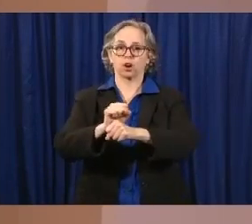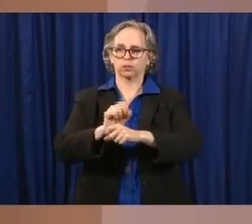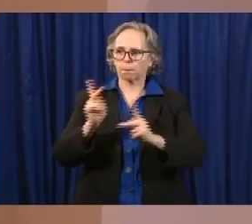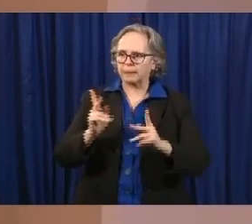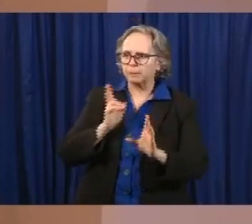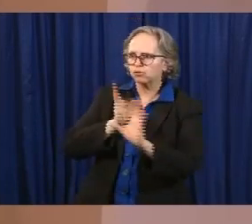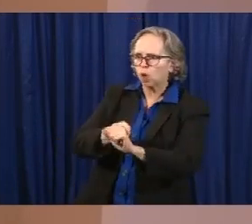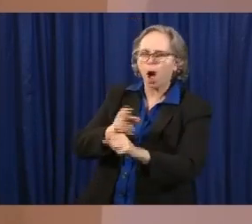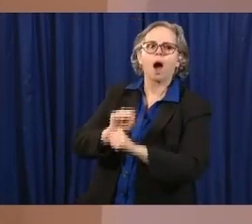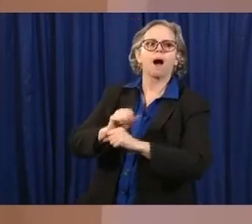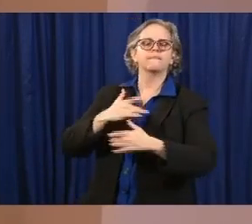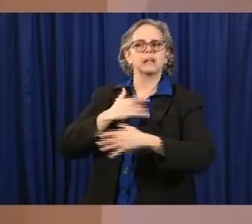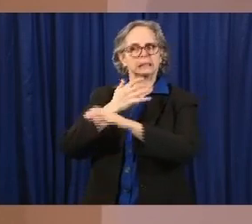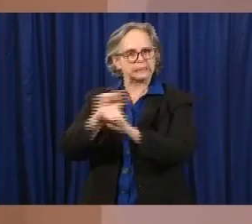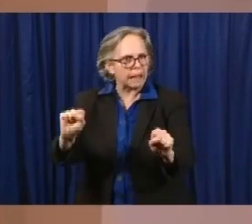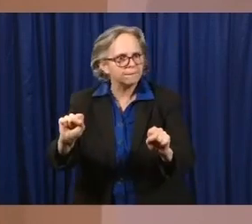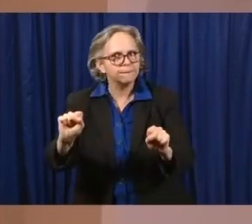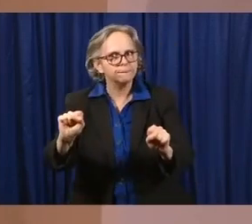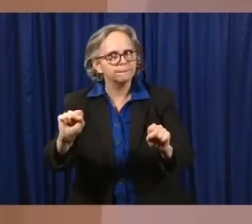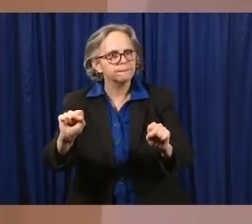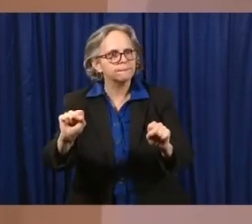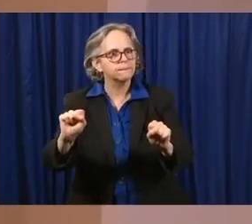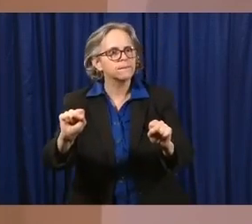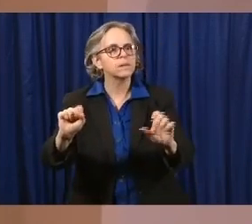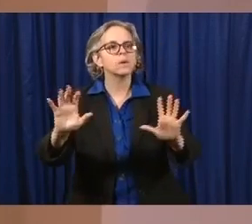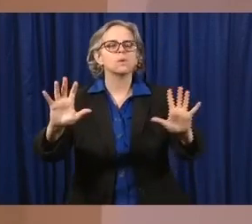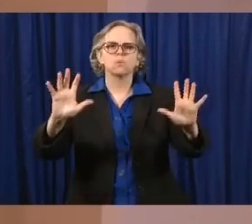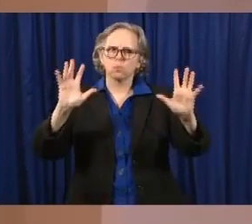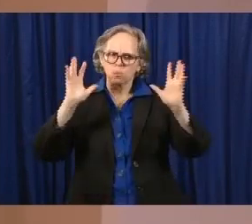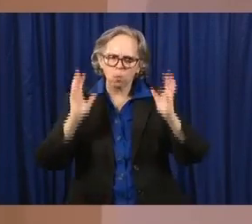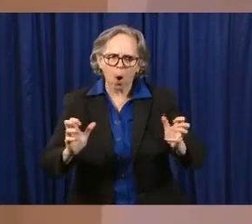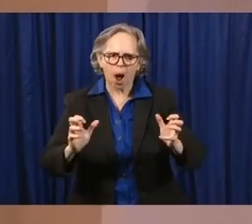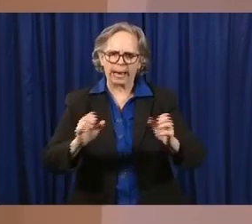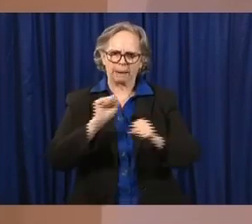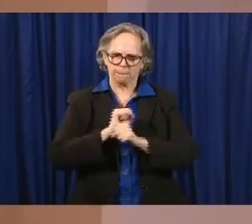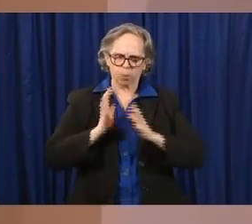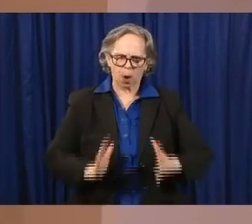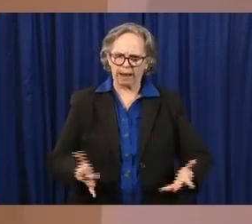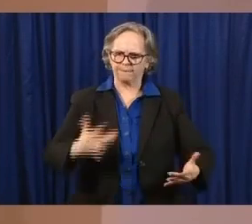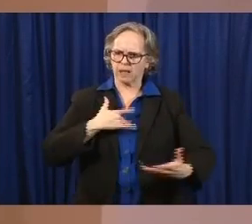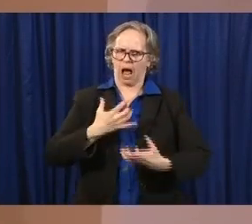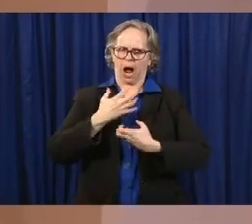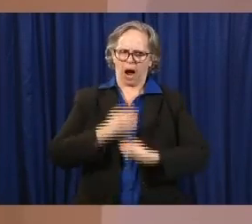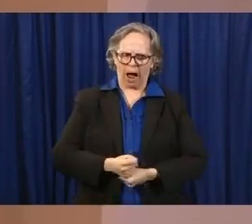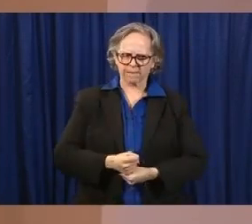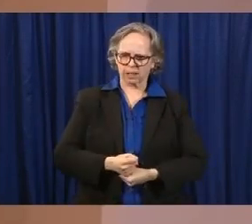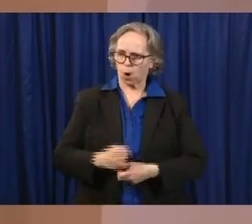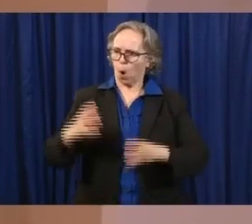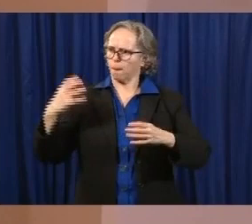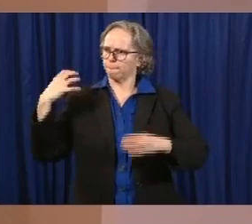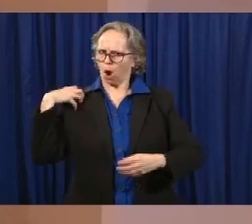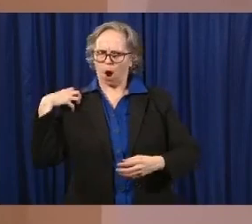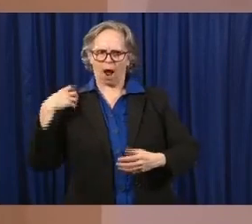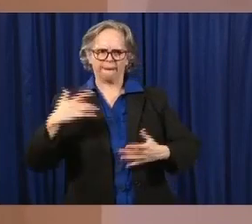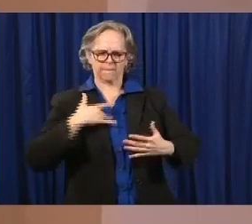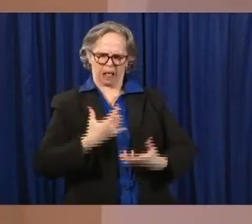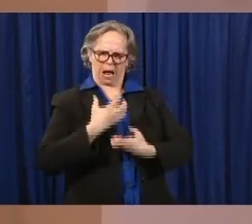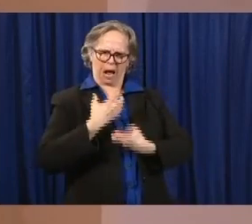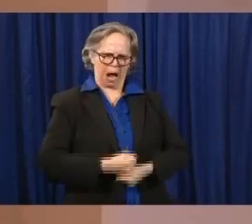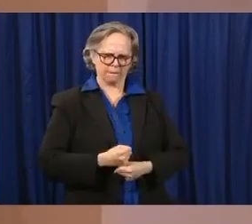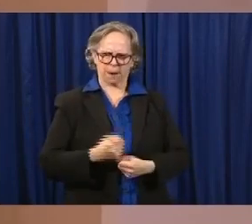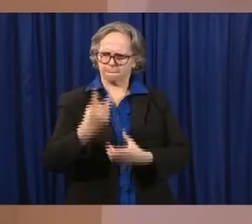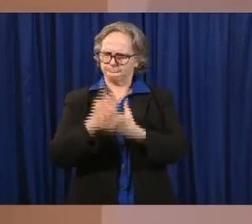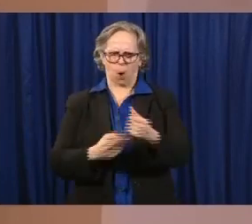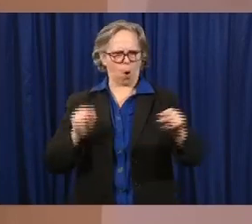they go back to are practicing safe business practices, so you can feel confident as a member of that workforce to be able to do